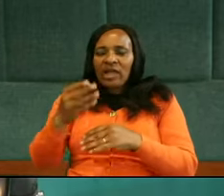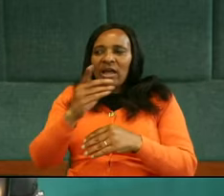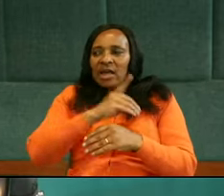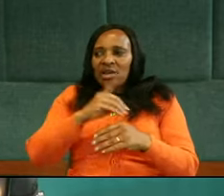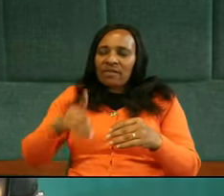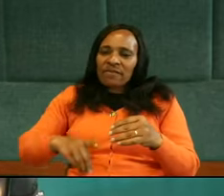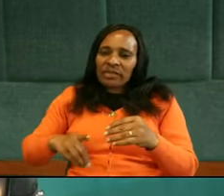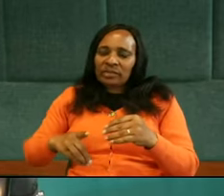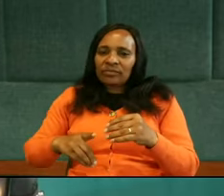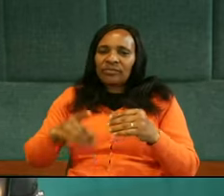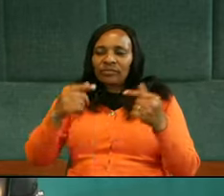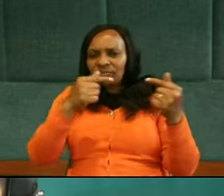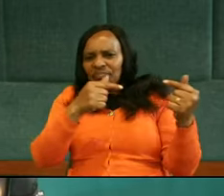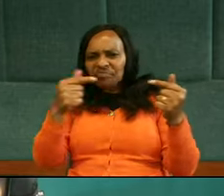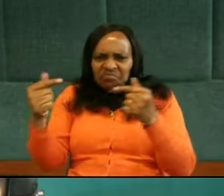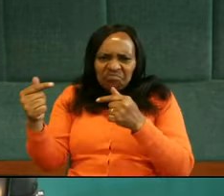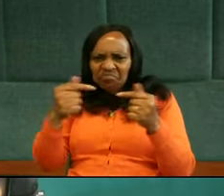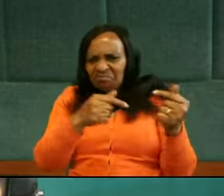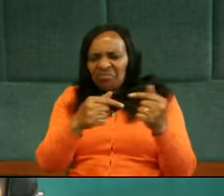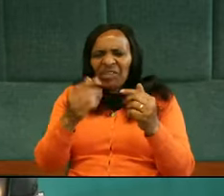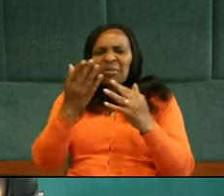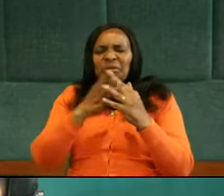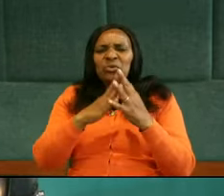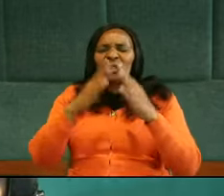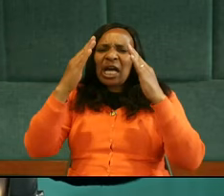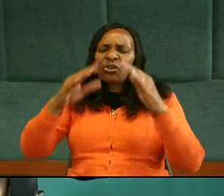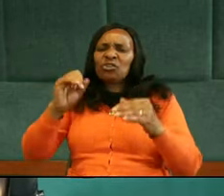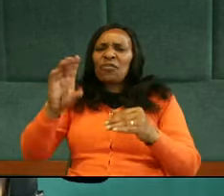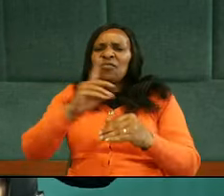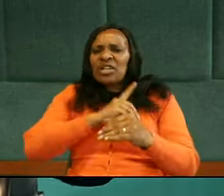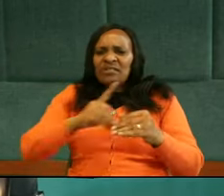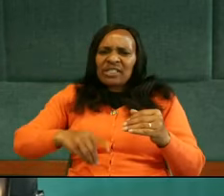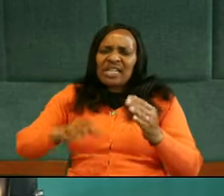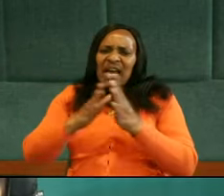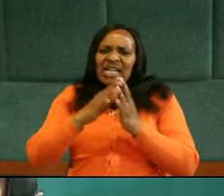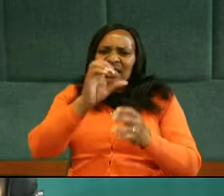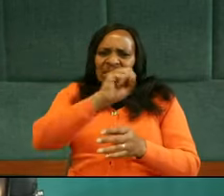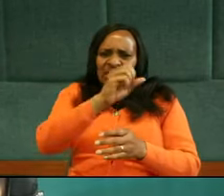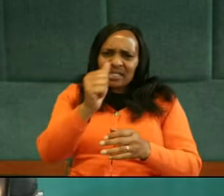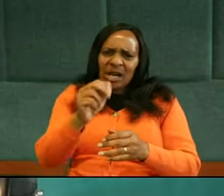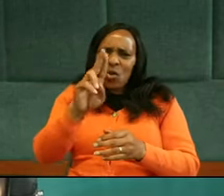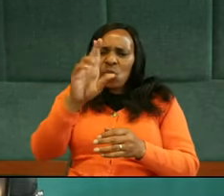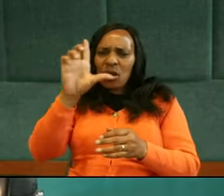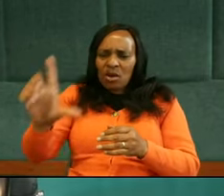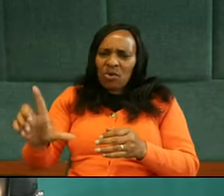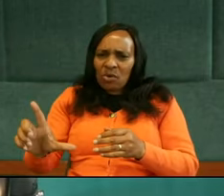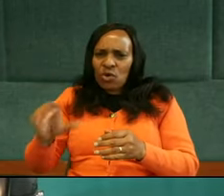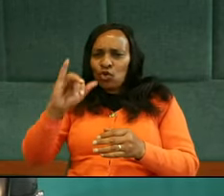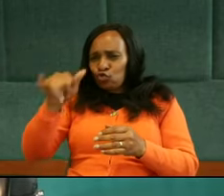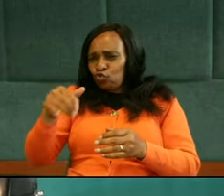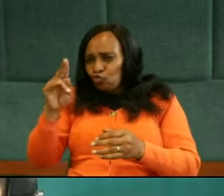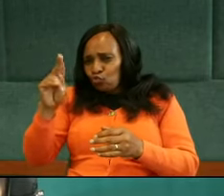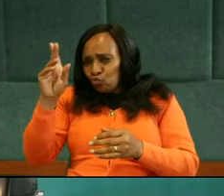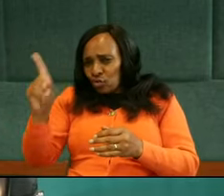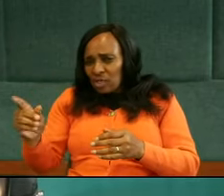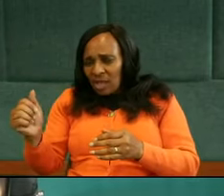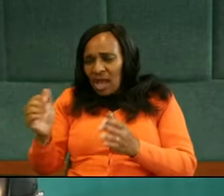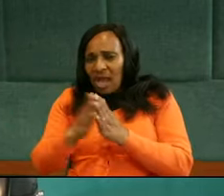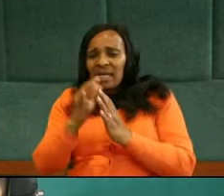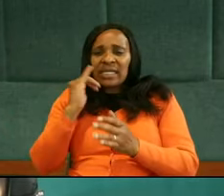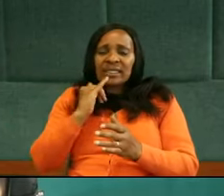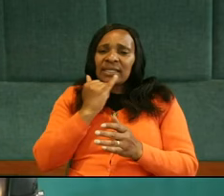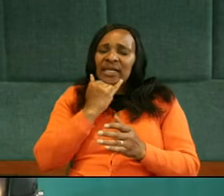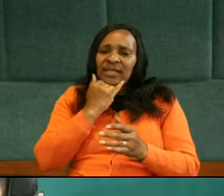After all those civil wars, you know, the war between the house of David and the house of Saul, between Judah and Israel, the leaders